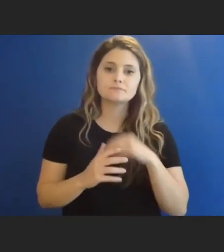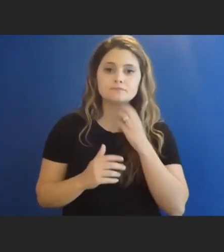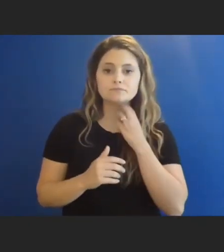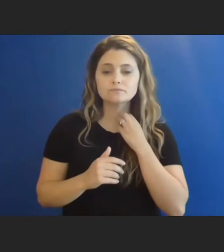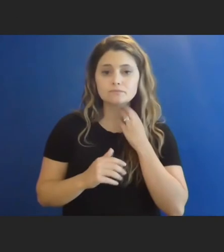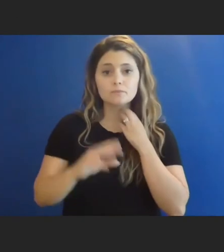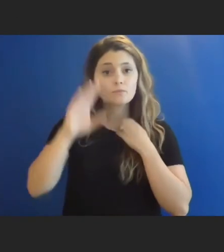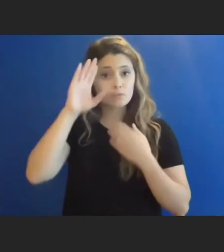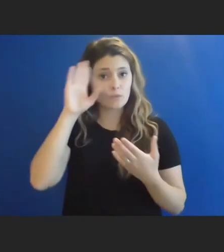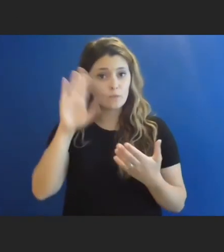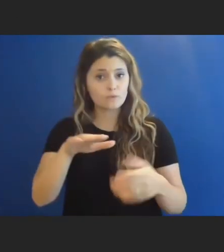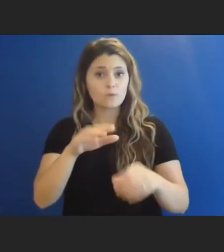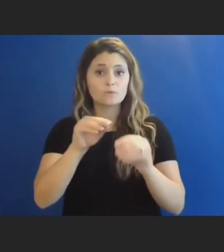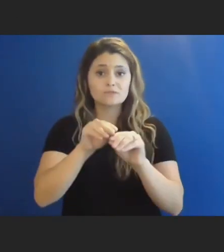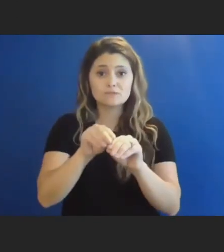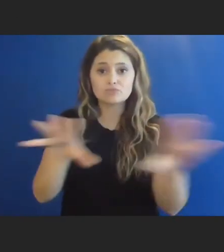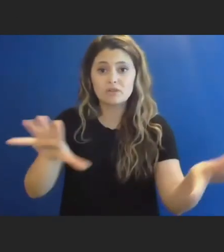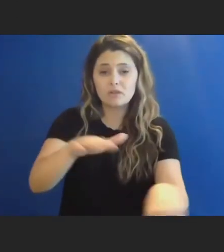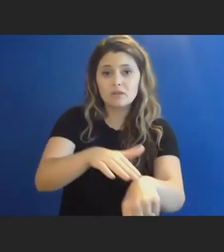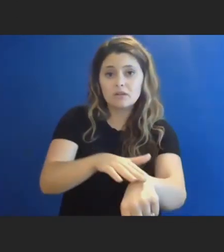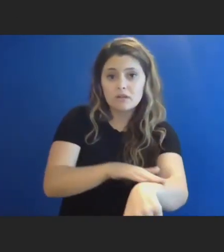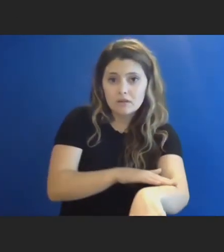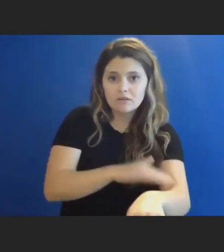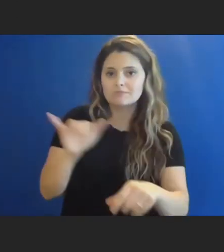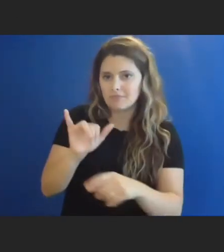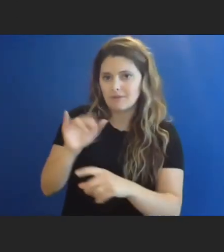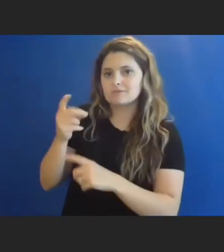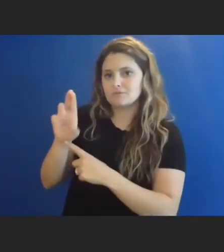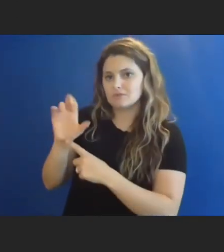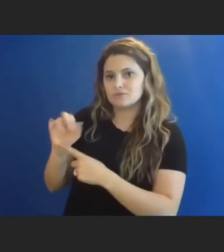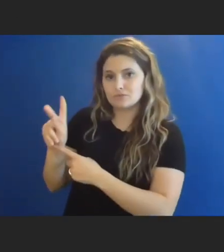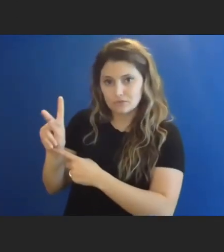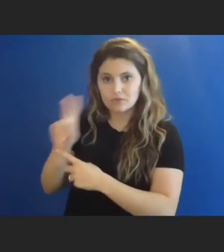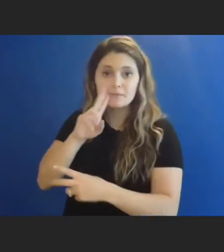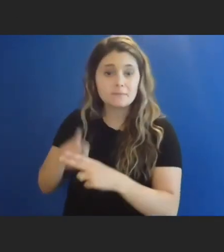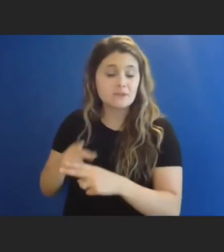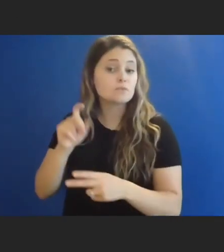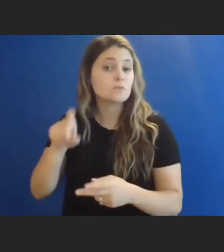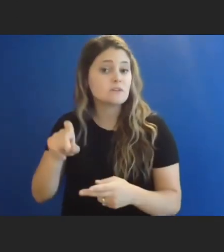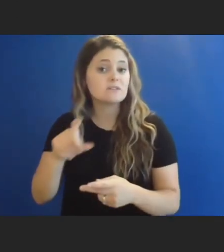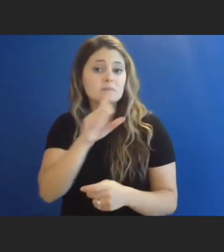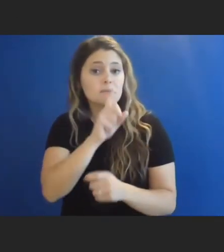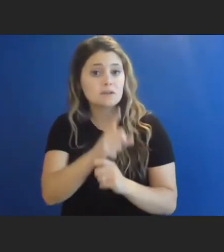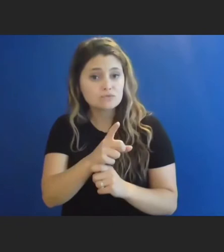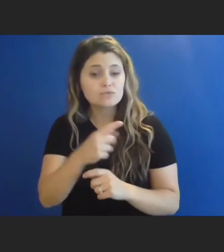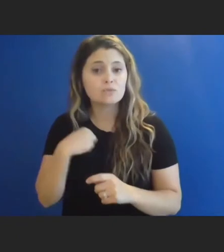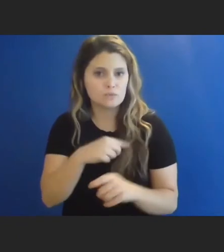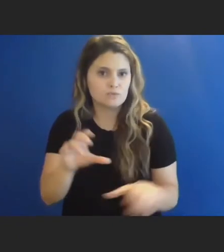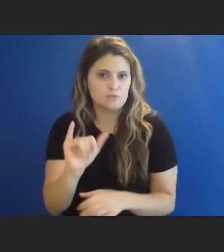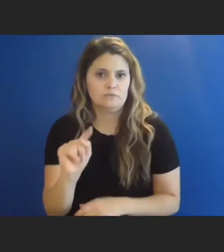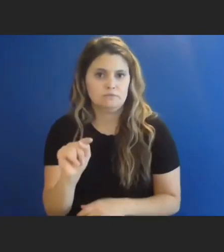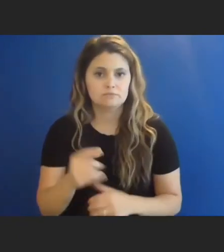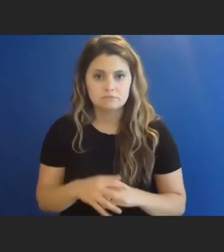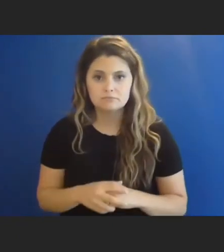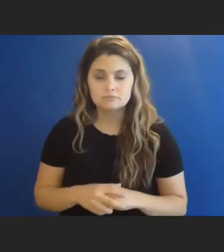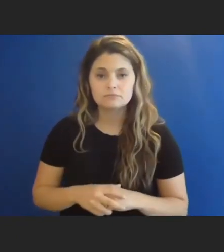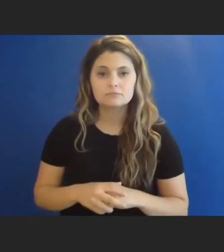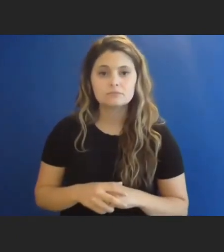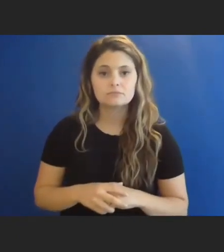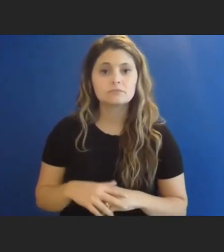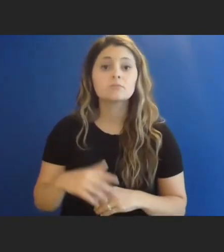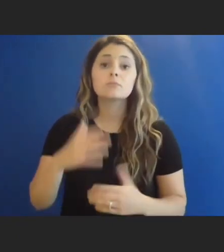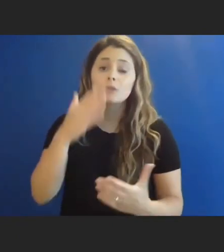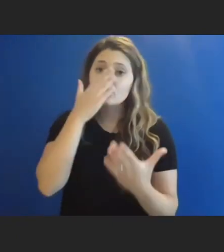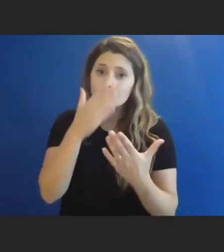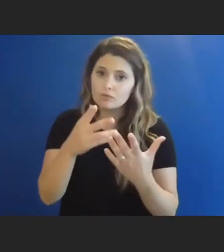slows the spread. As Dr. Cook and Catherine talked about, we just need to make sure that we do it. We are in a good